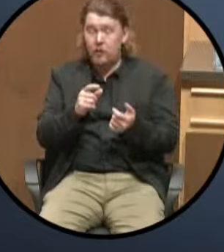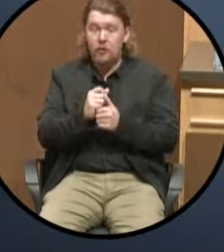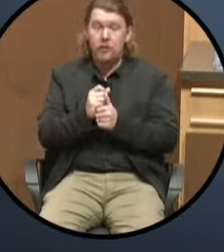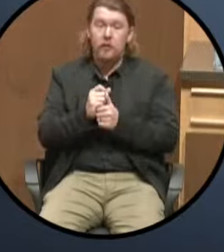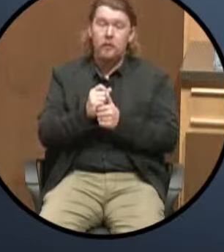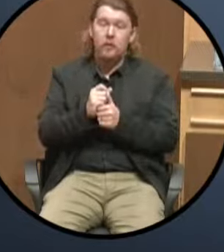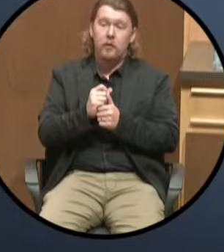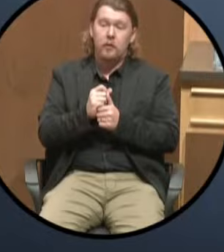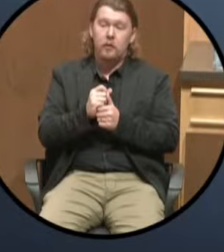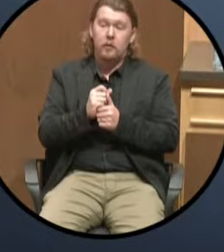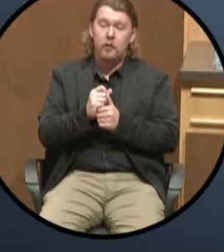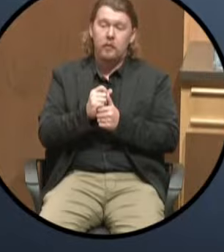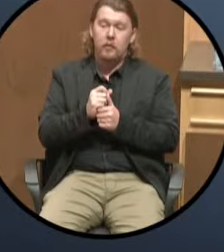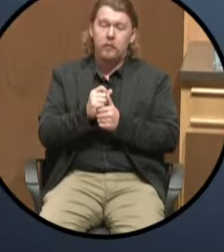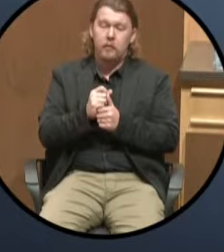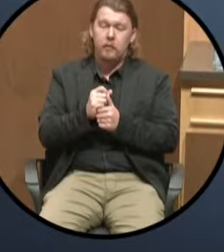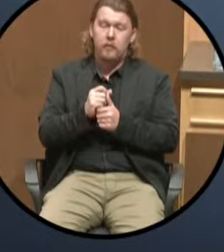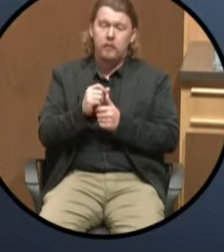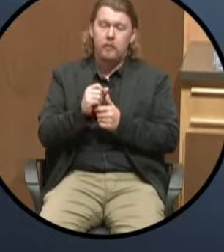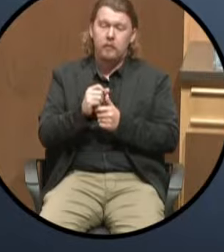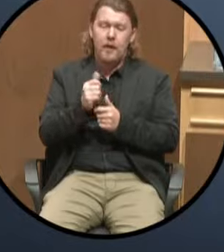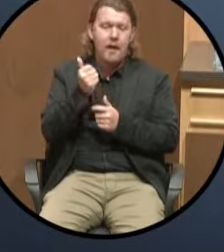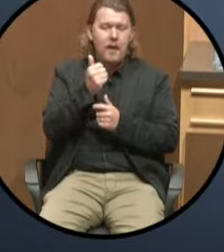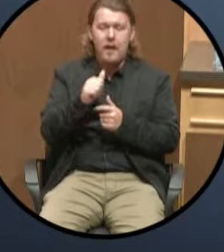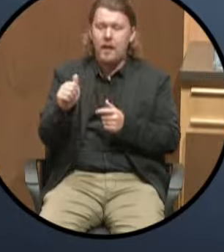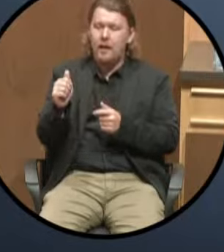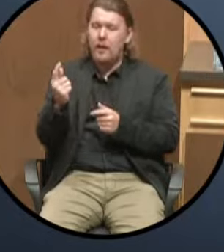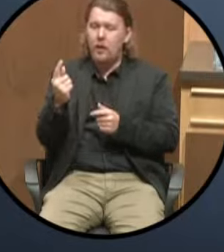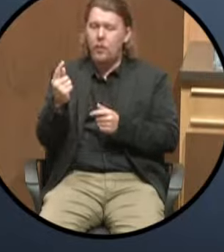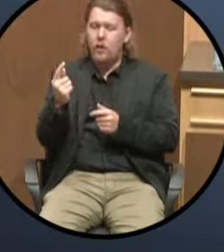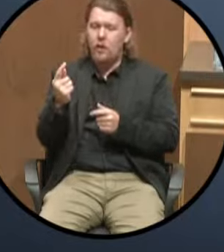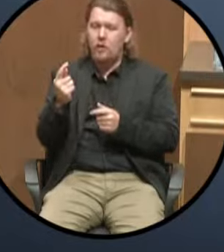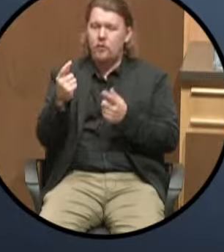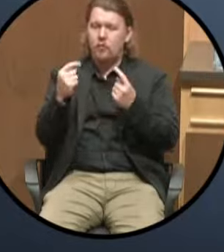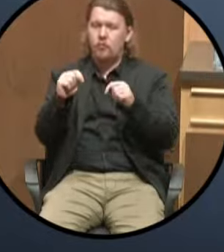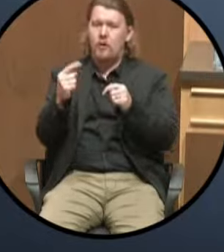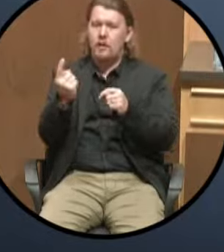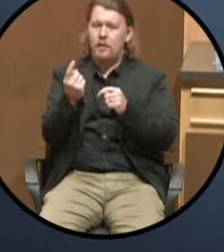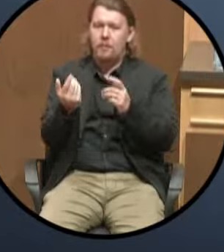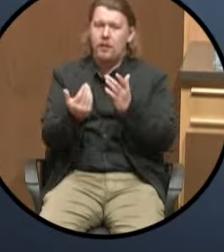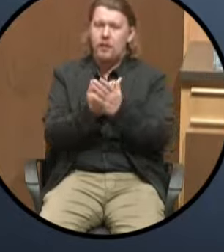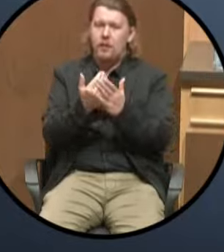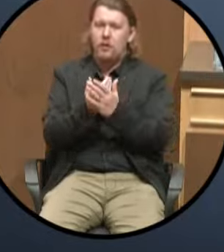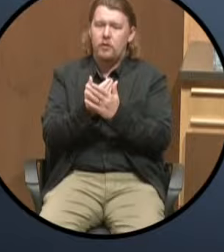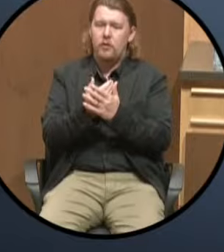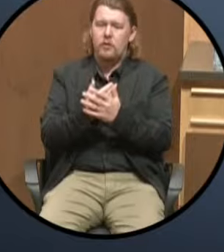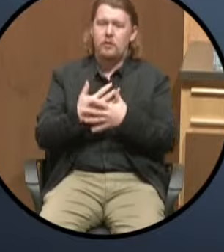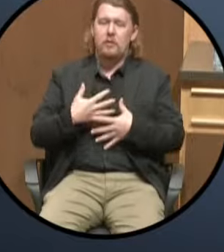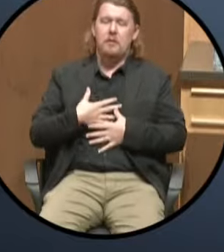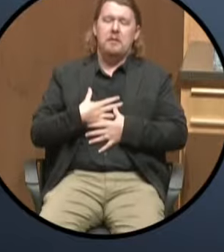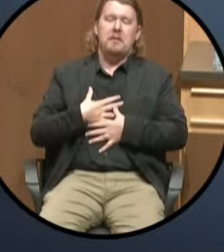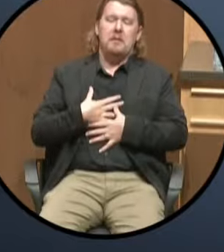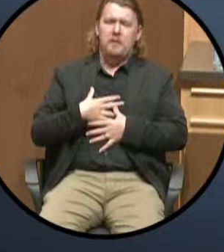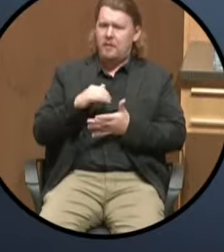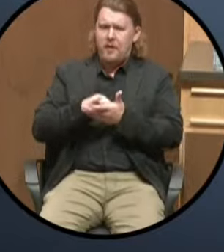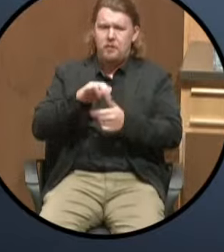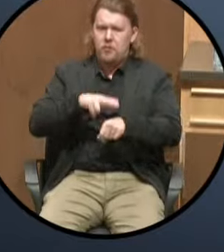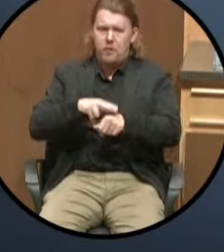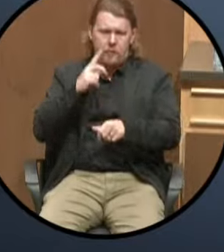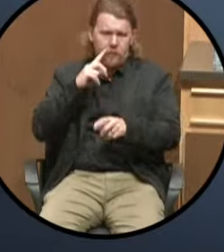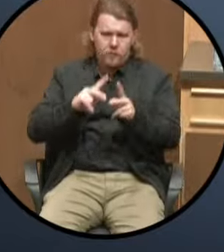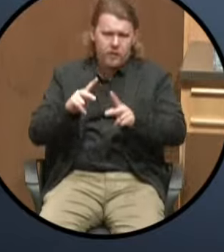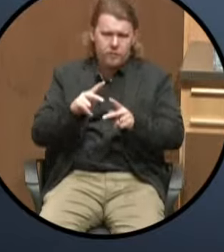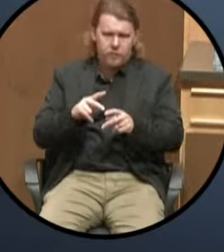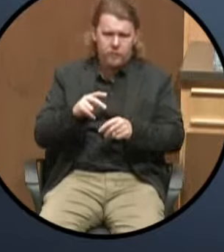There is a reluctance for anyone to try something new, which they feel they haven't heard